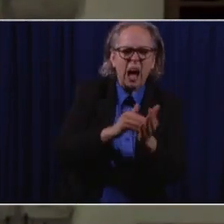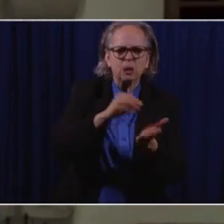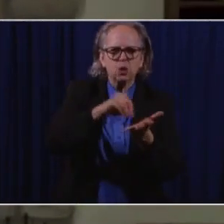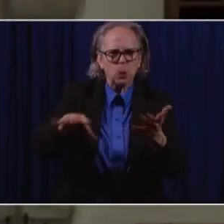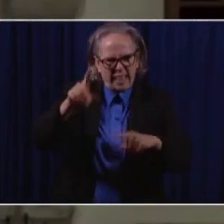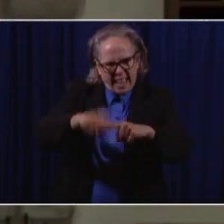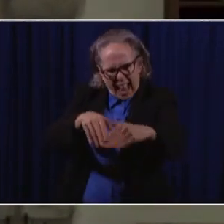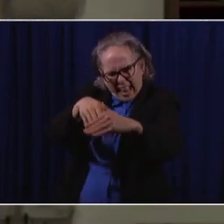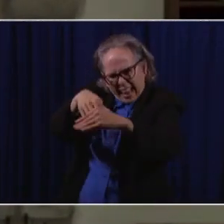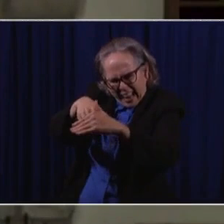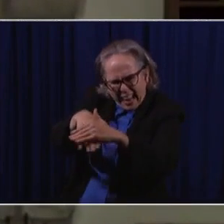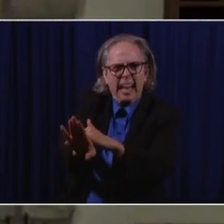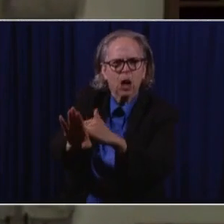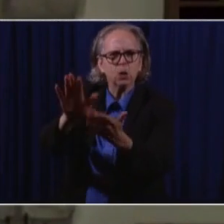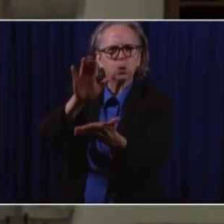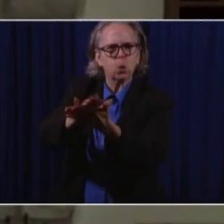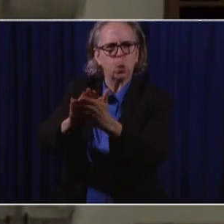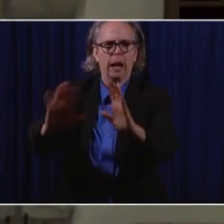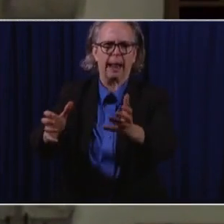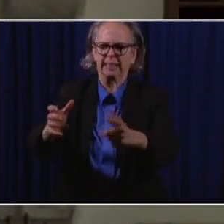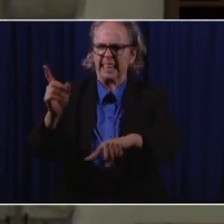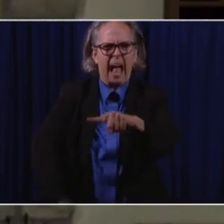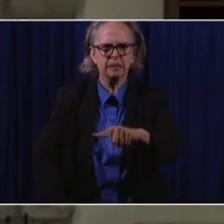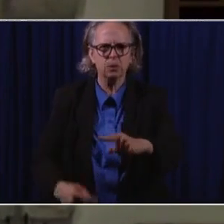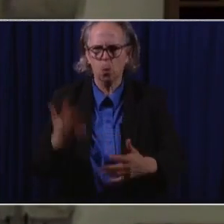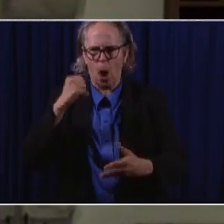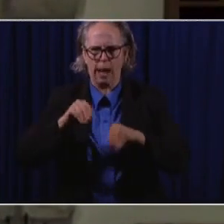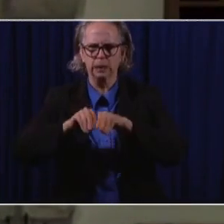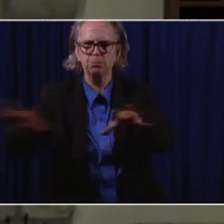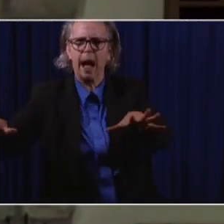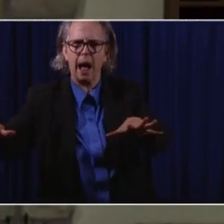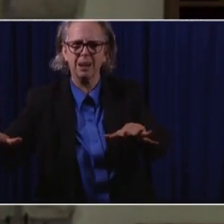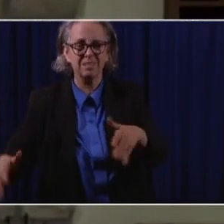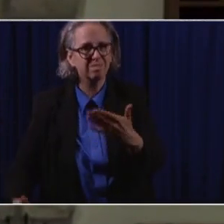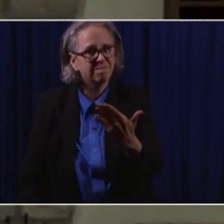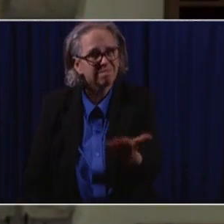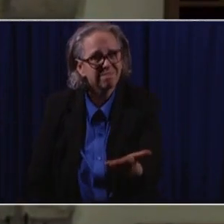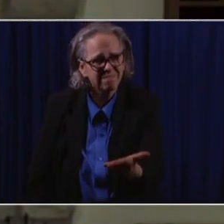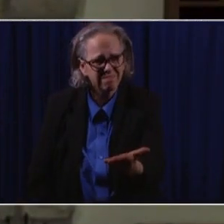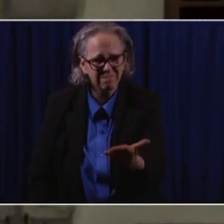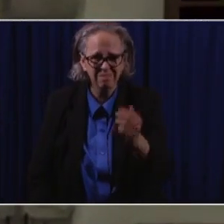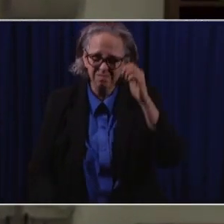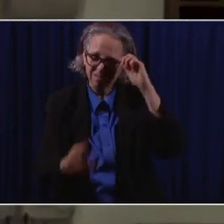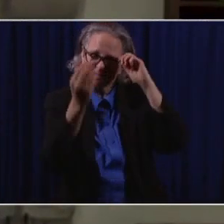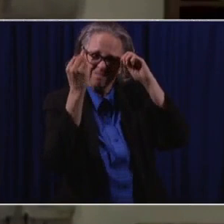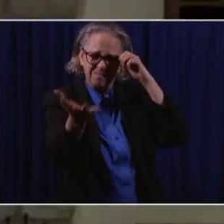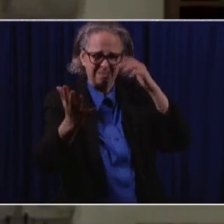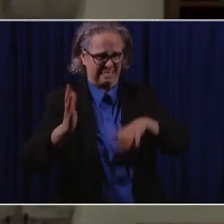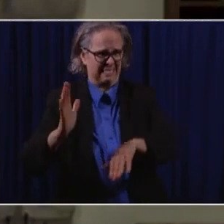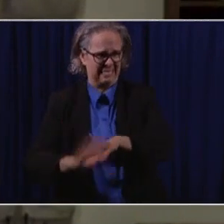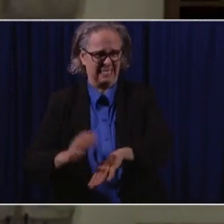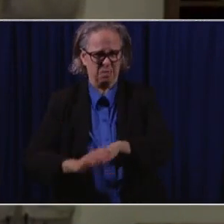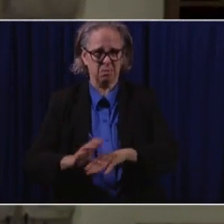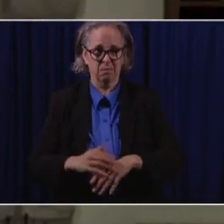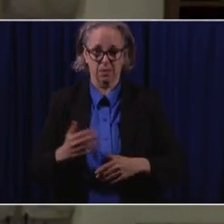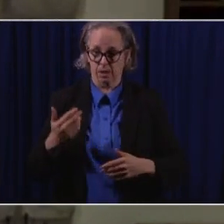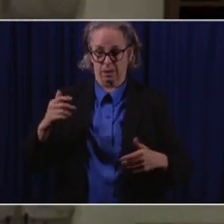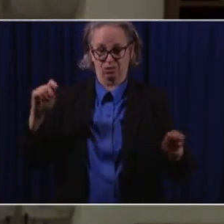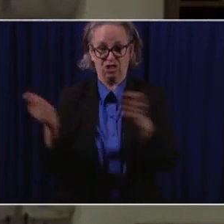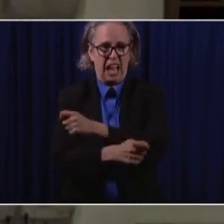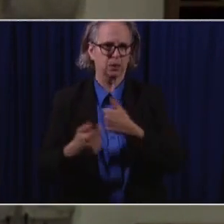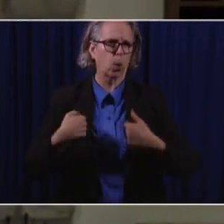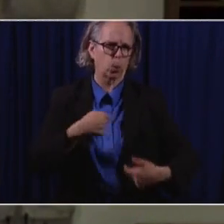The important thing I think for us to remember is we can change this by more of us wearing masks, more of us